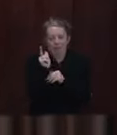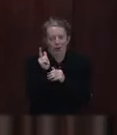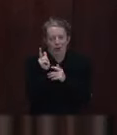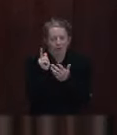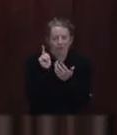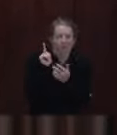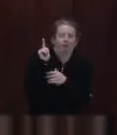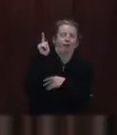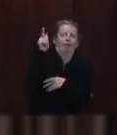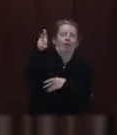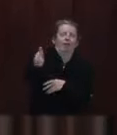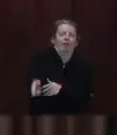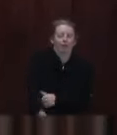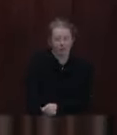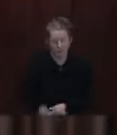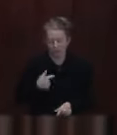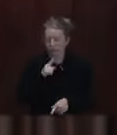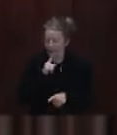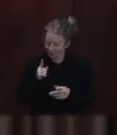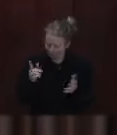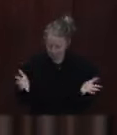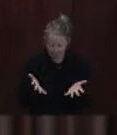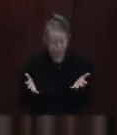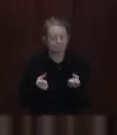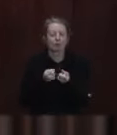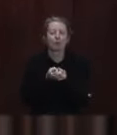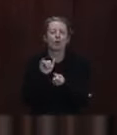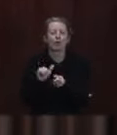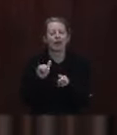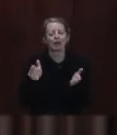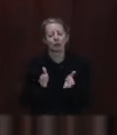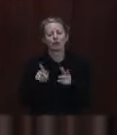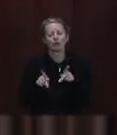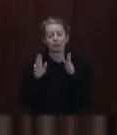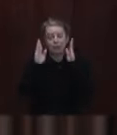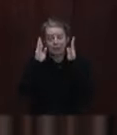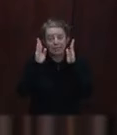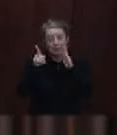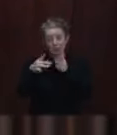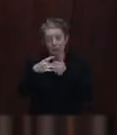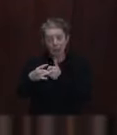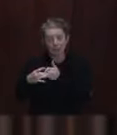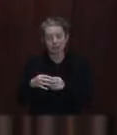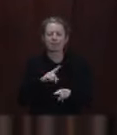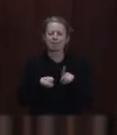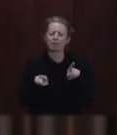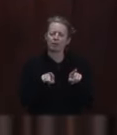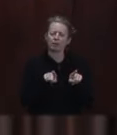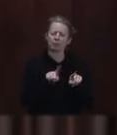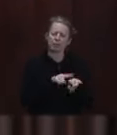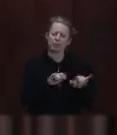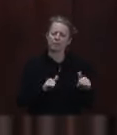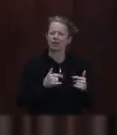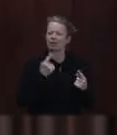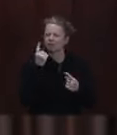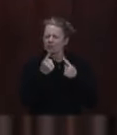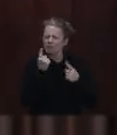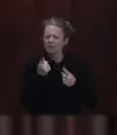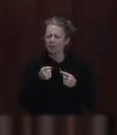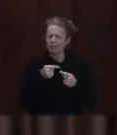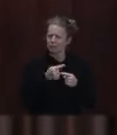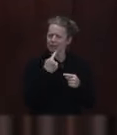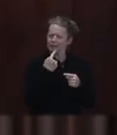and urge people to, you know, listen. But I also just wonder, like when we say that most of the growth of the spread is in small